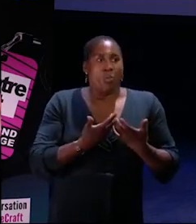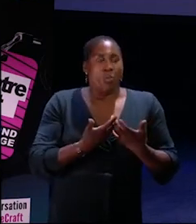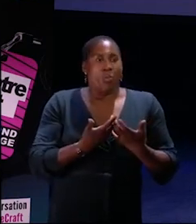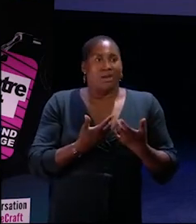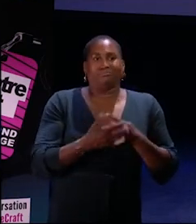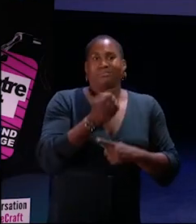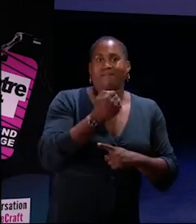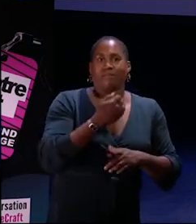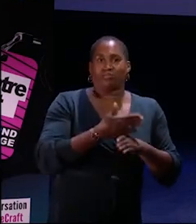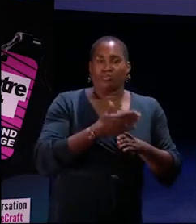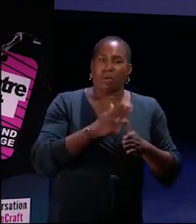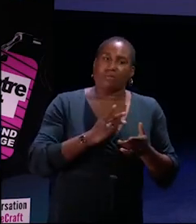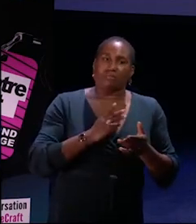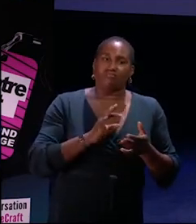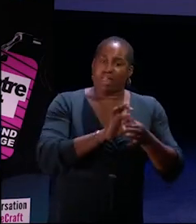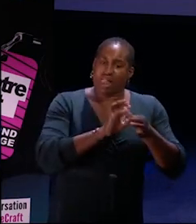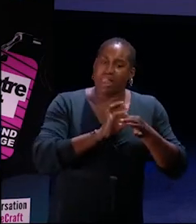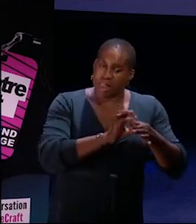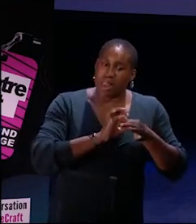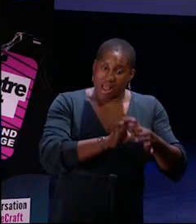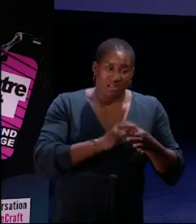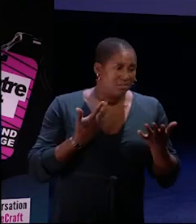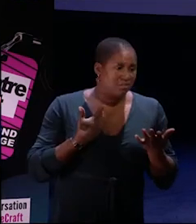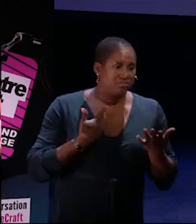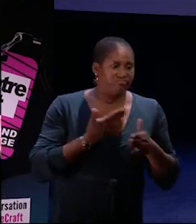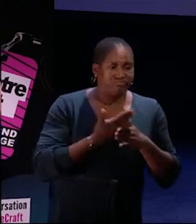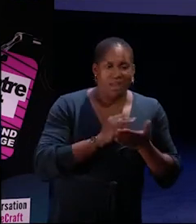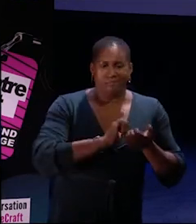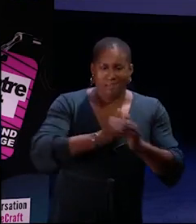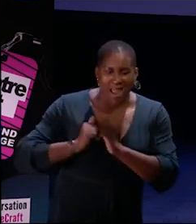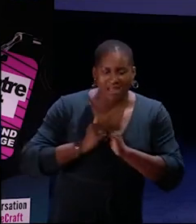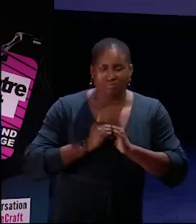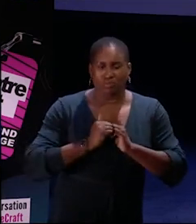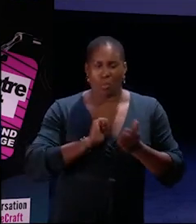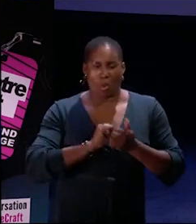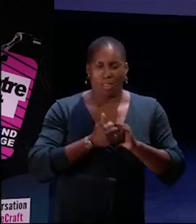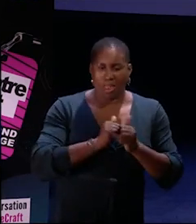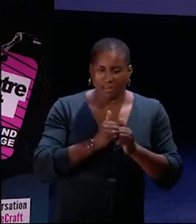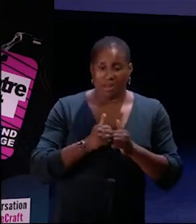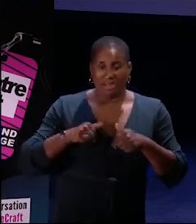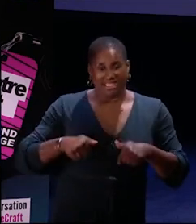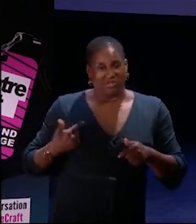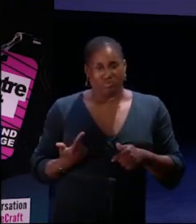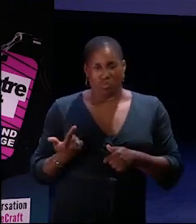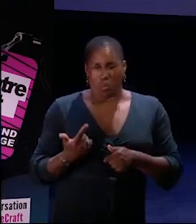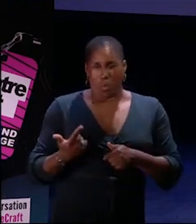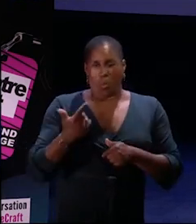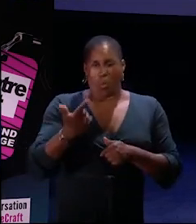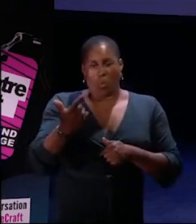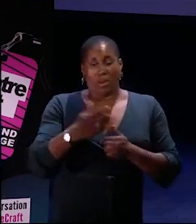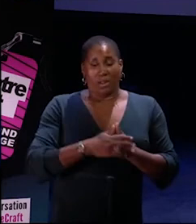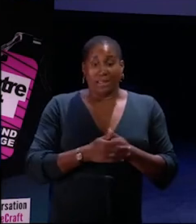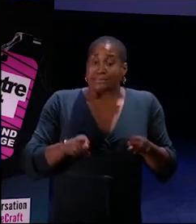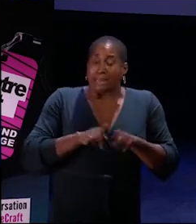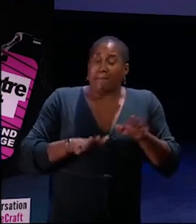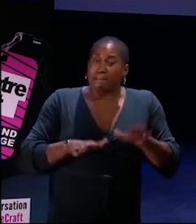the creative teams that I work with, my friends and colleagues that I've gone on this journey with, who, like me, never set